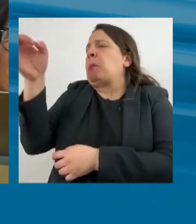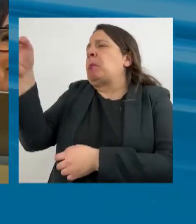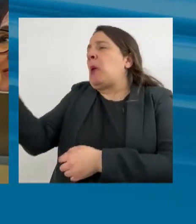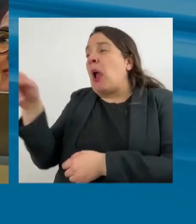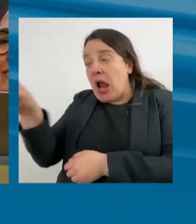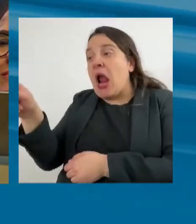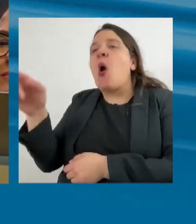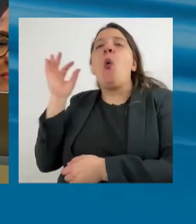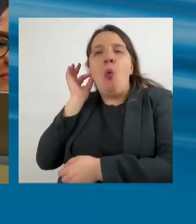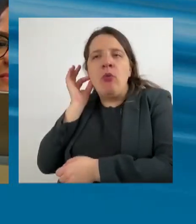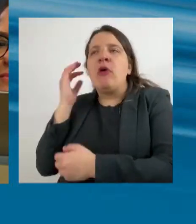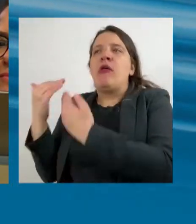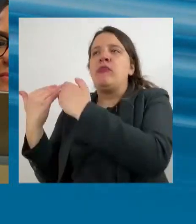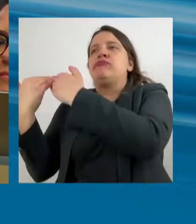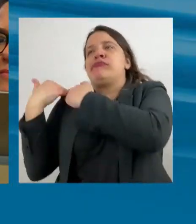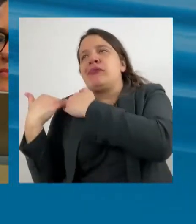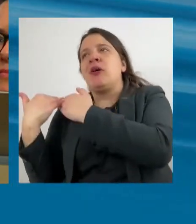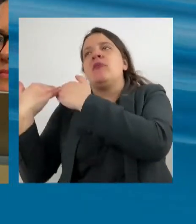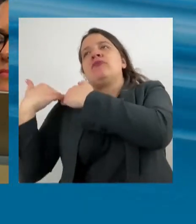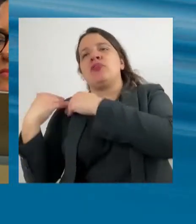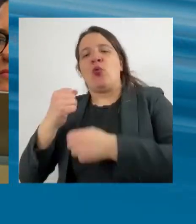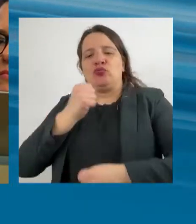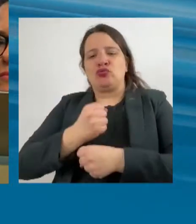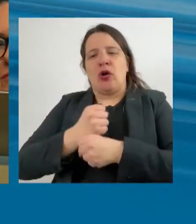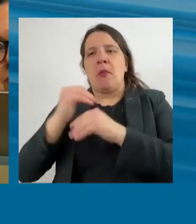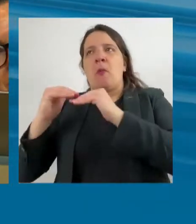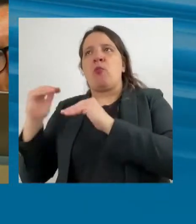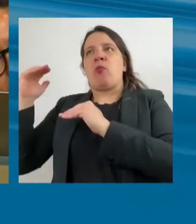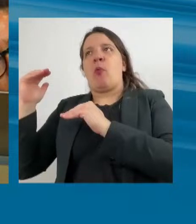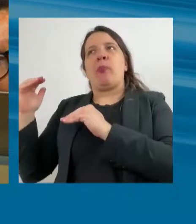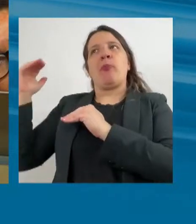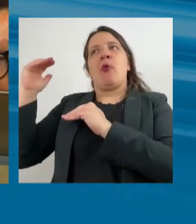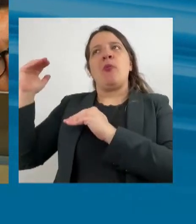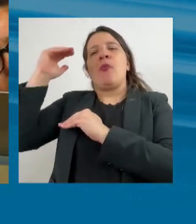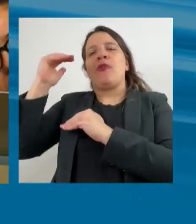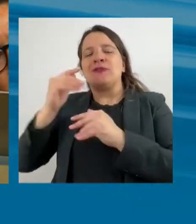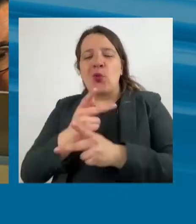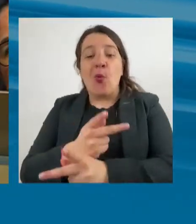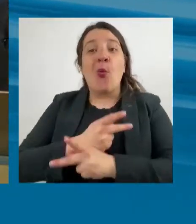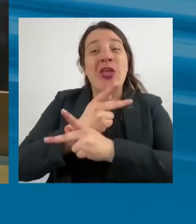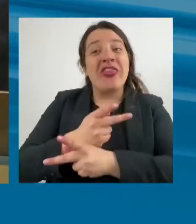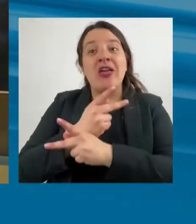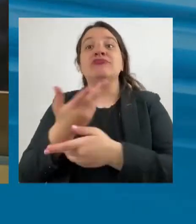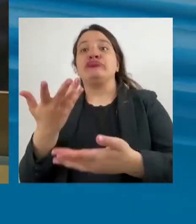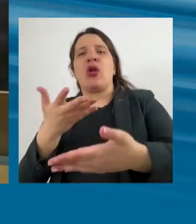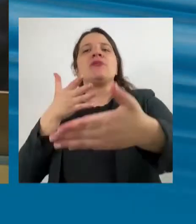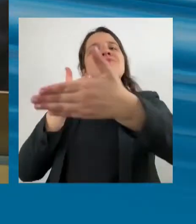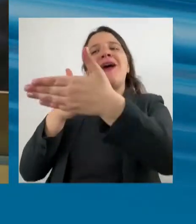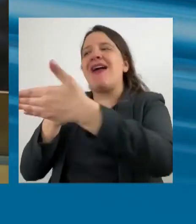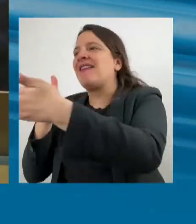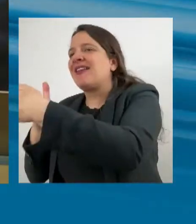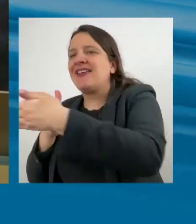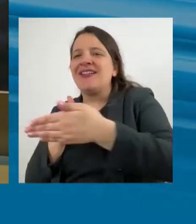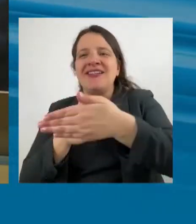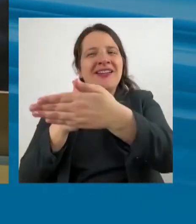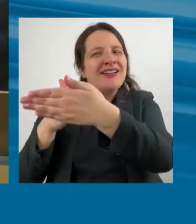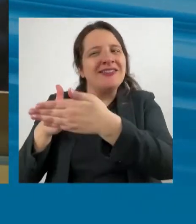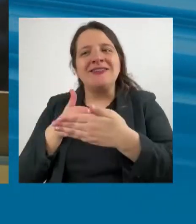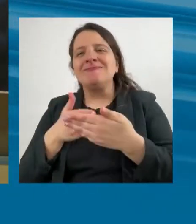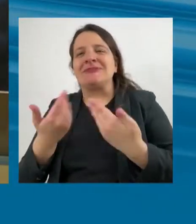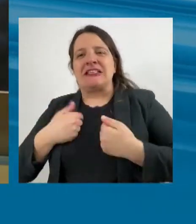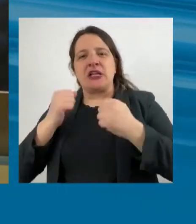areas, and the most left behind urban areas. All that is a powerful